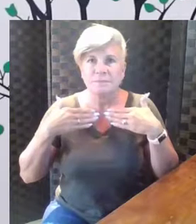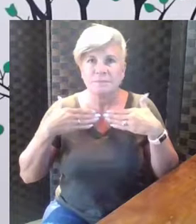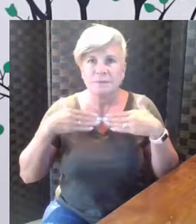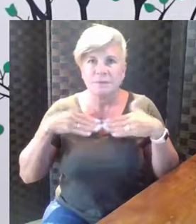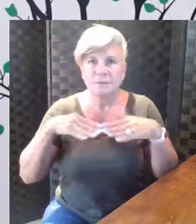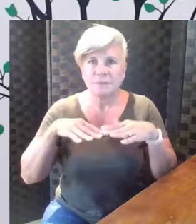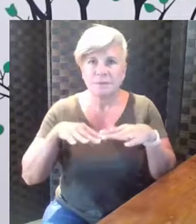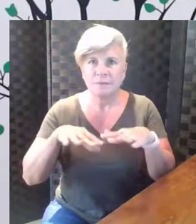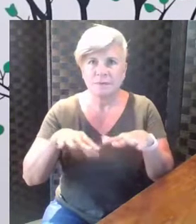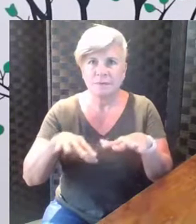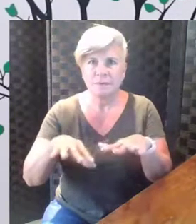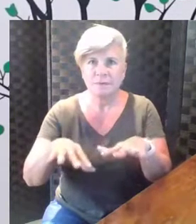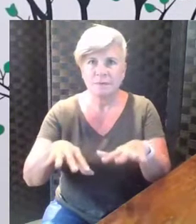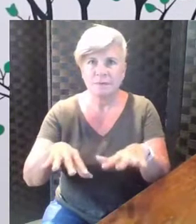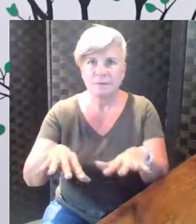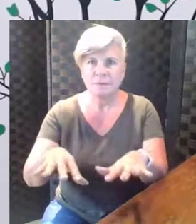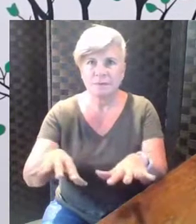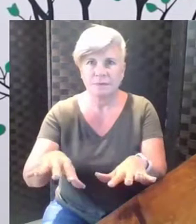out,